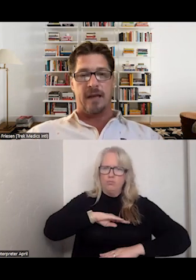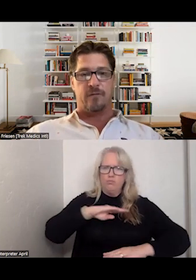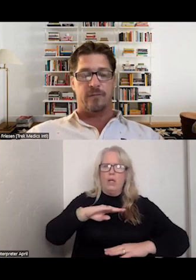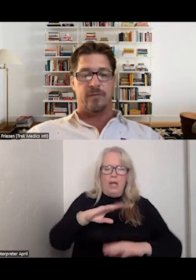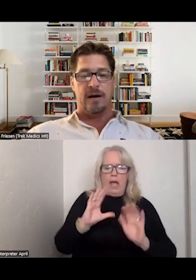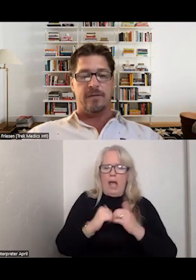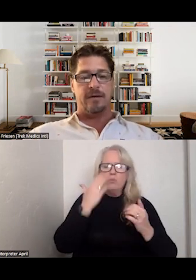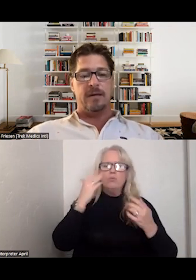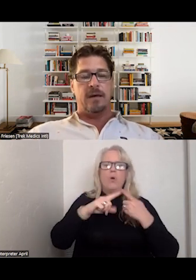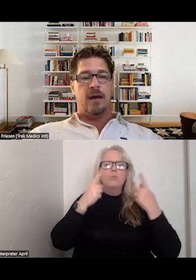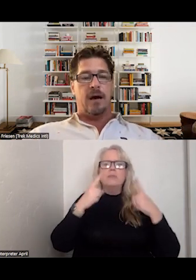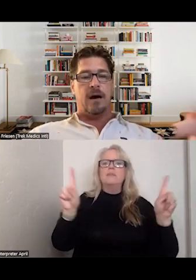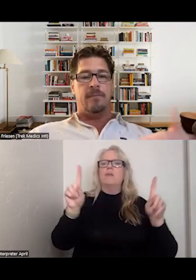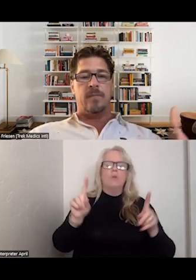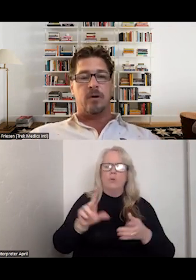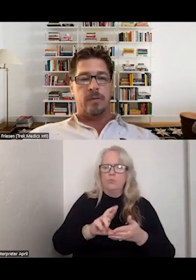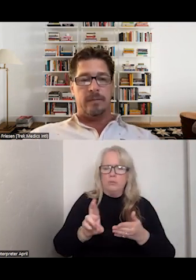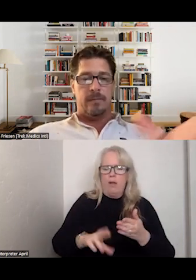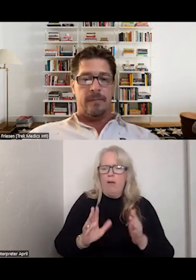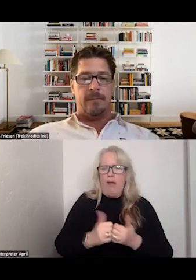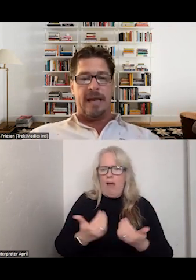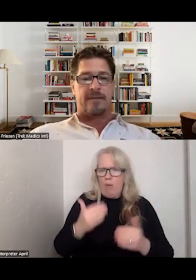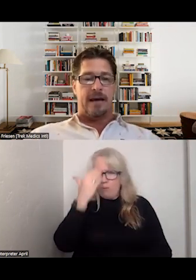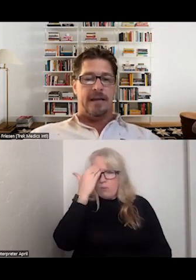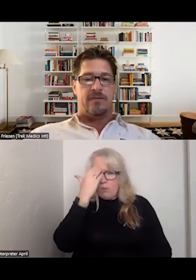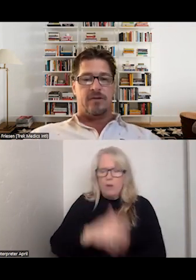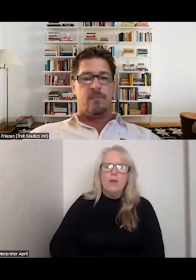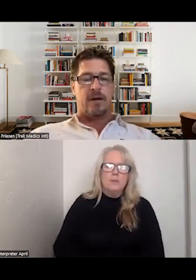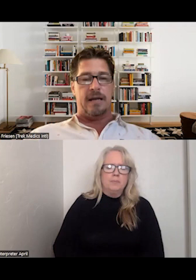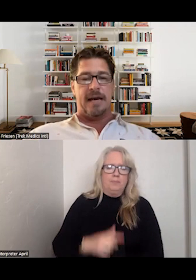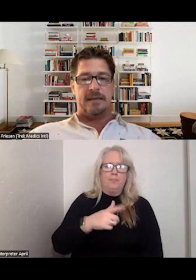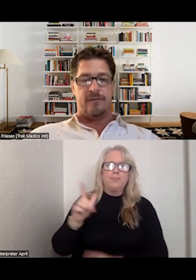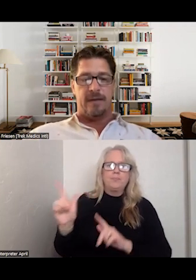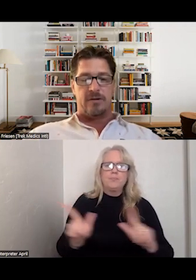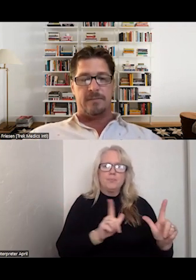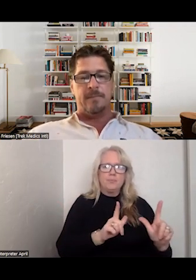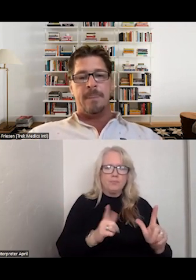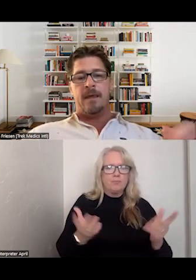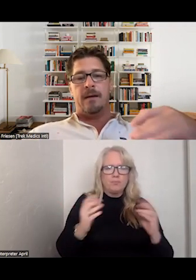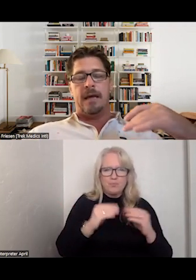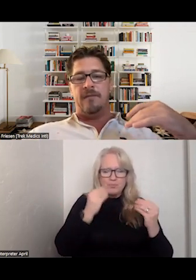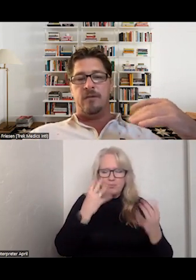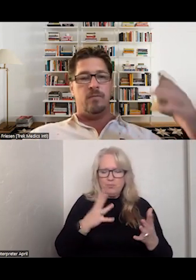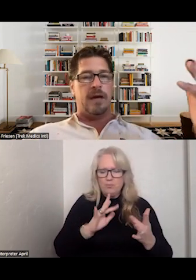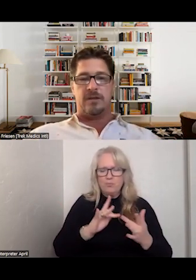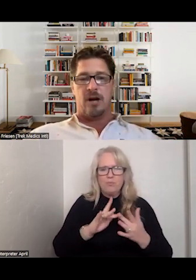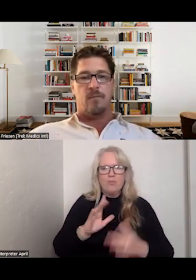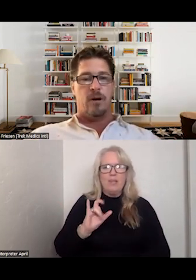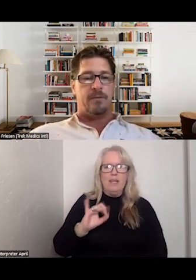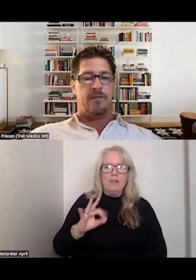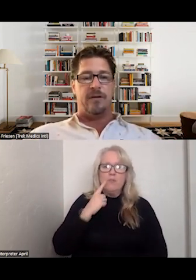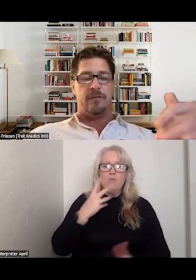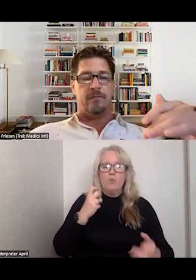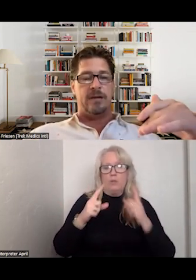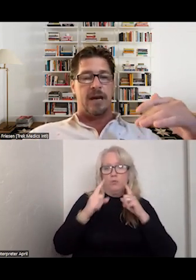had a successful response? So my next slide is just more contact information. If you'd like to talk